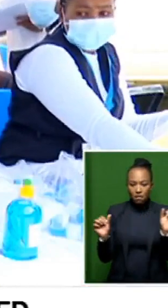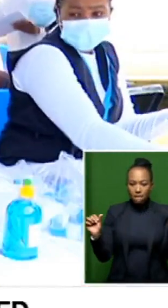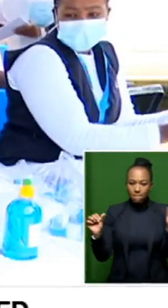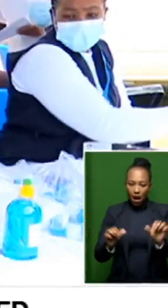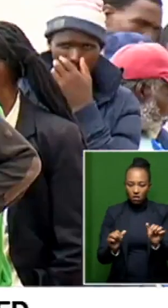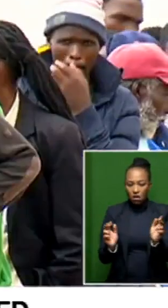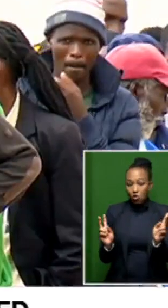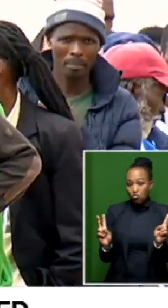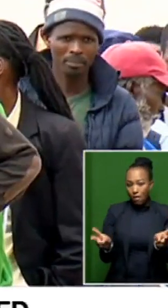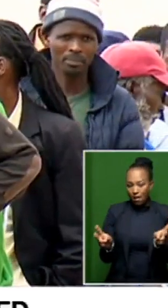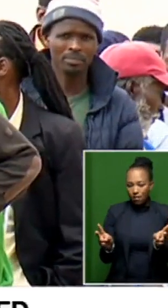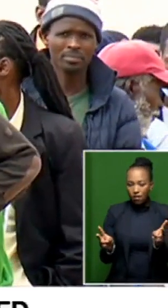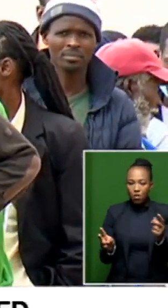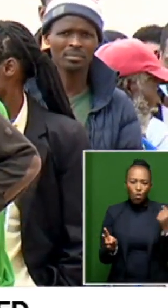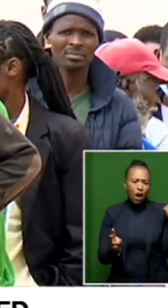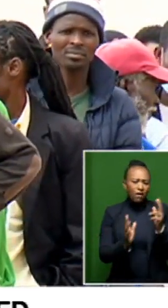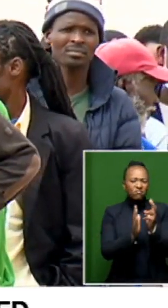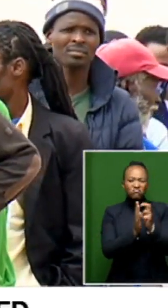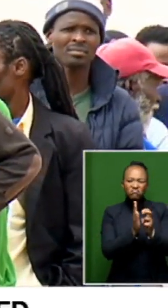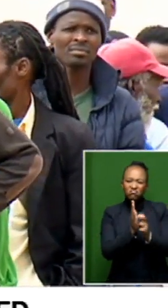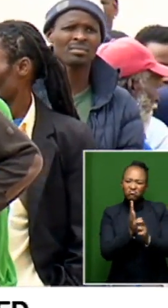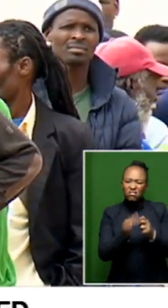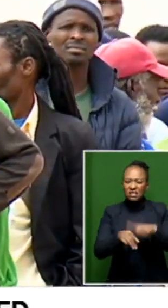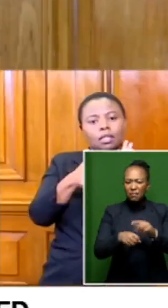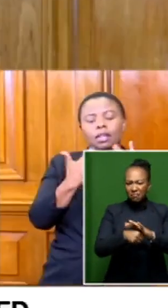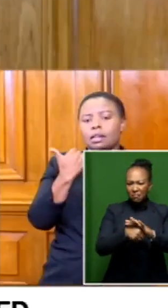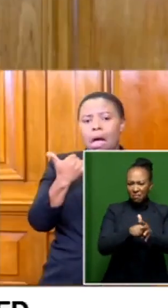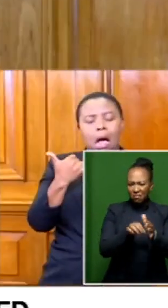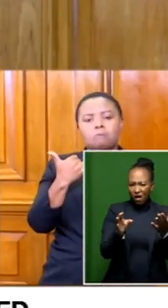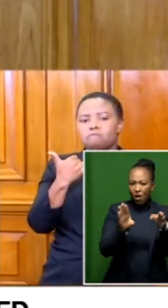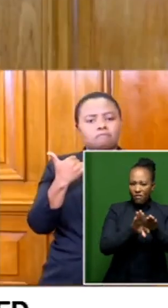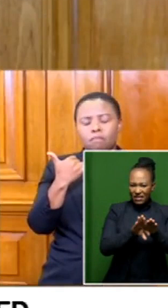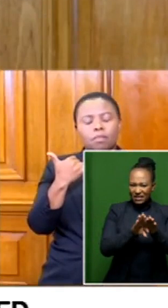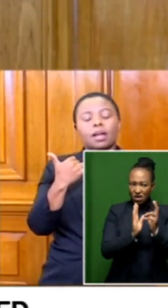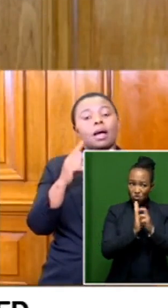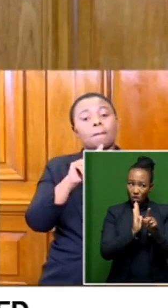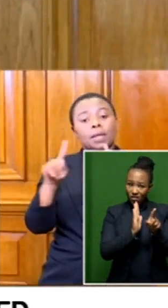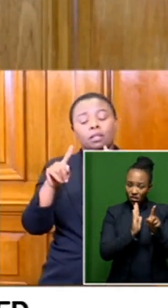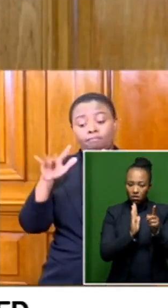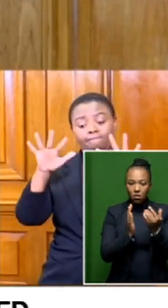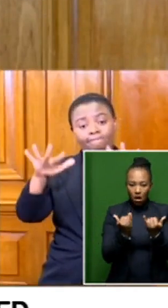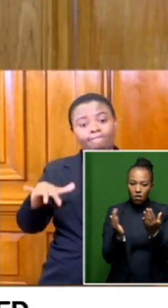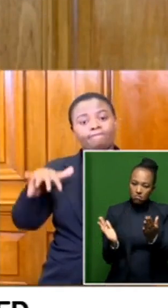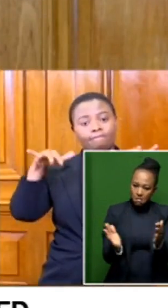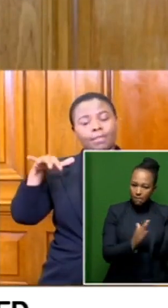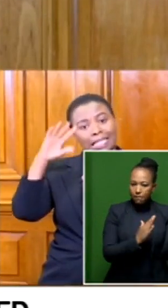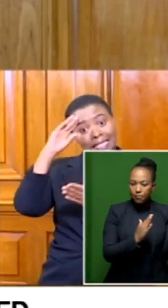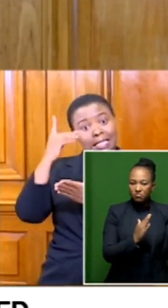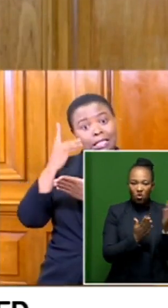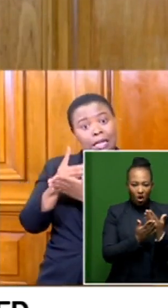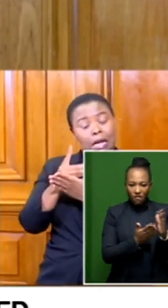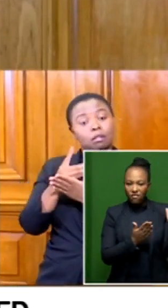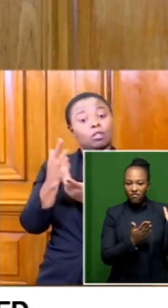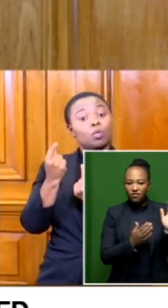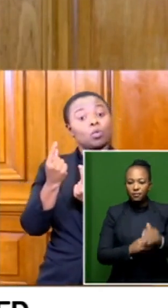All regulations made under the state of disaster are now repealed. Cabinet has decided to terminate